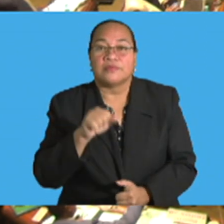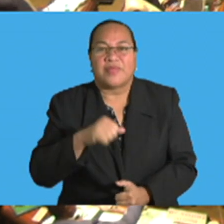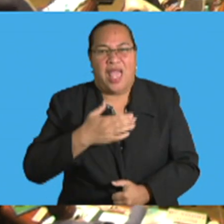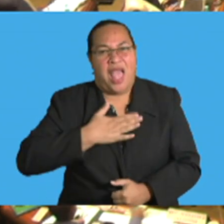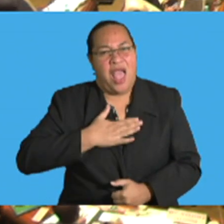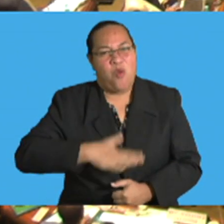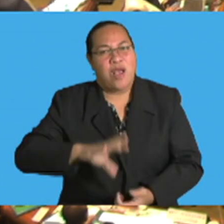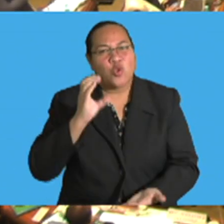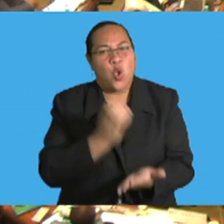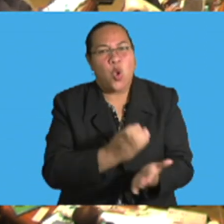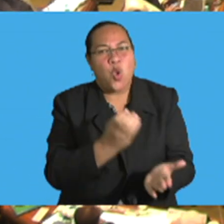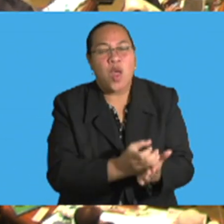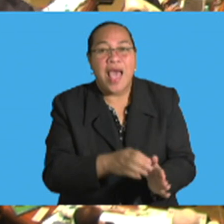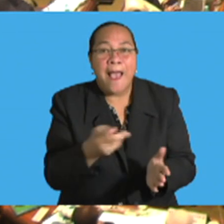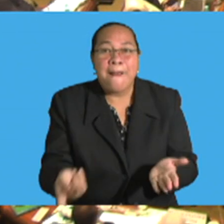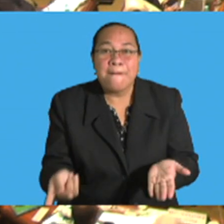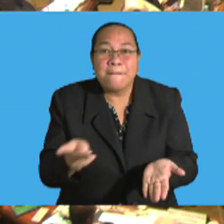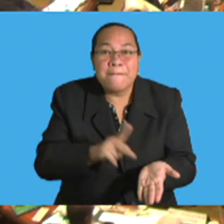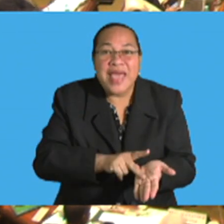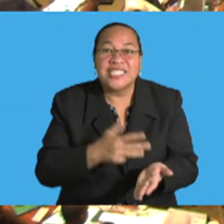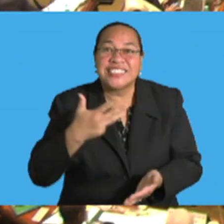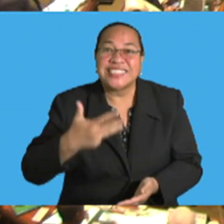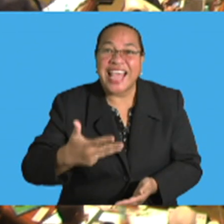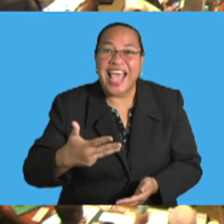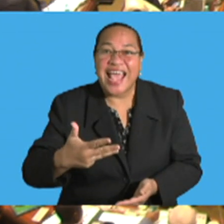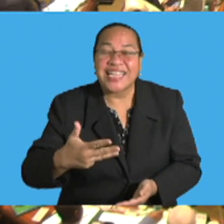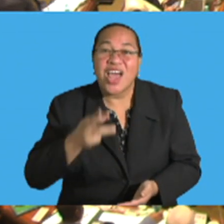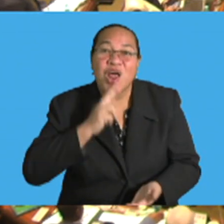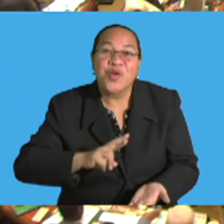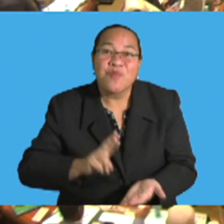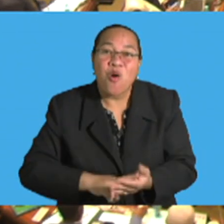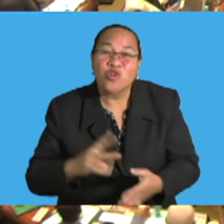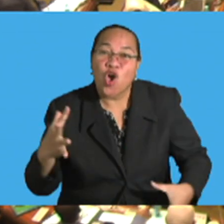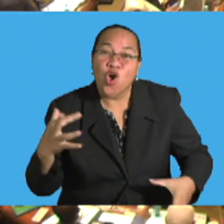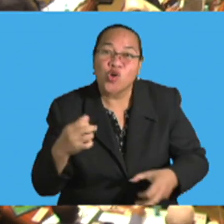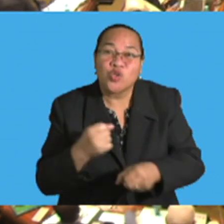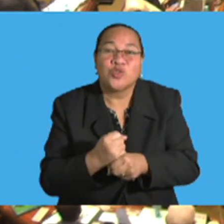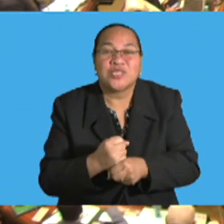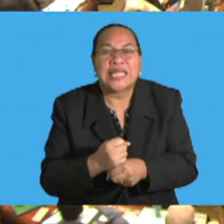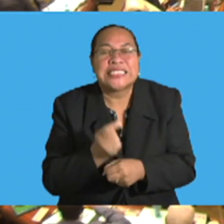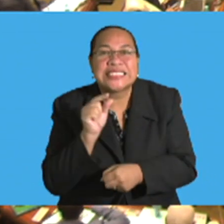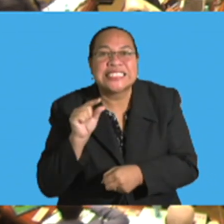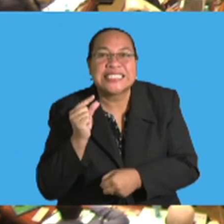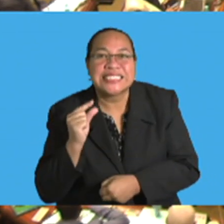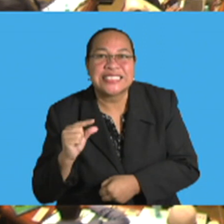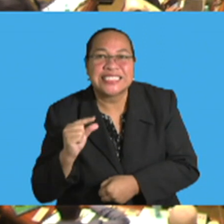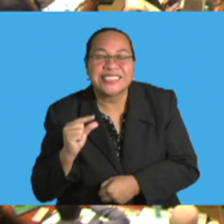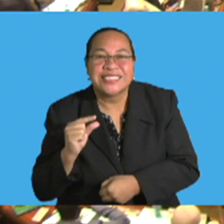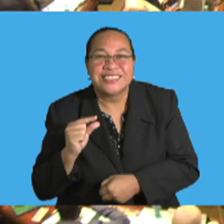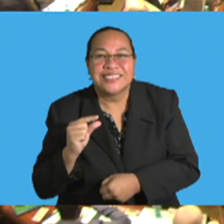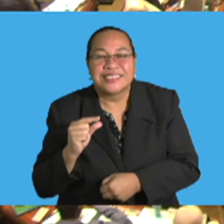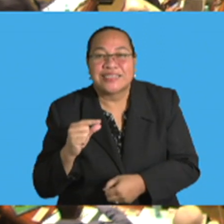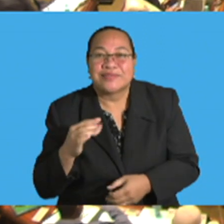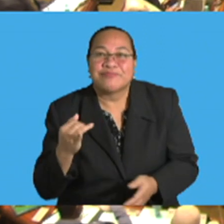correct something on page 9 of the report in the conclusion. Just a minor correction. It says in the second